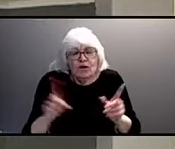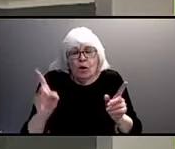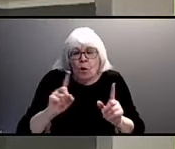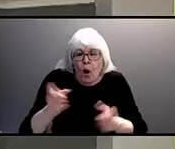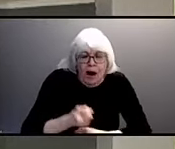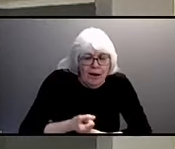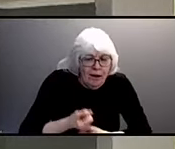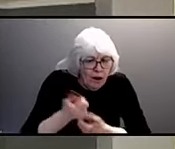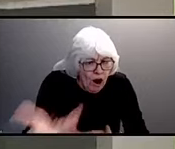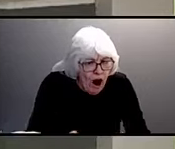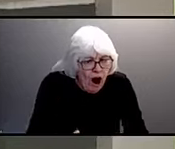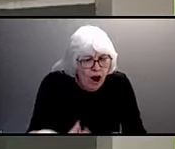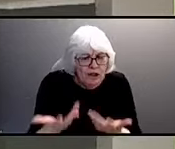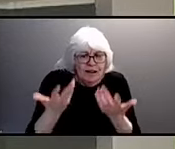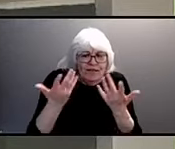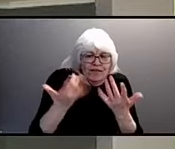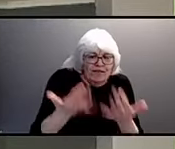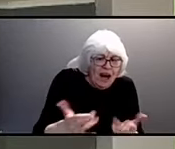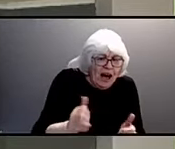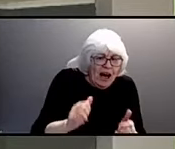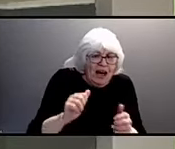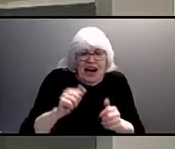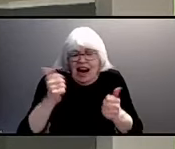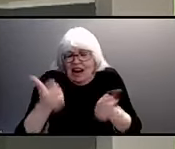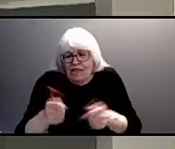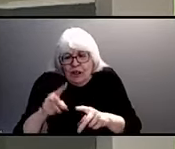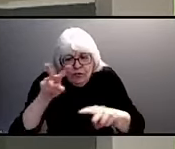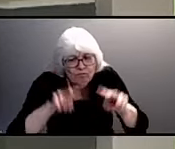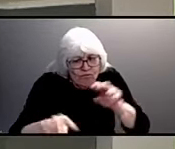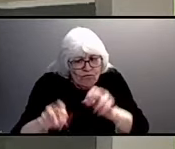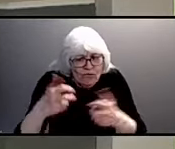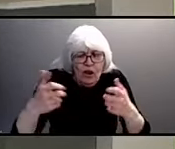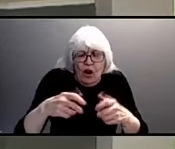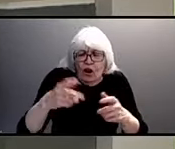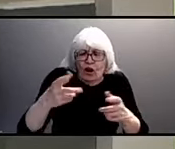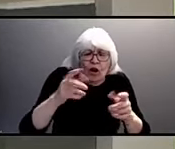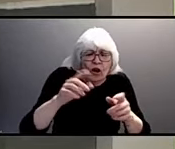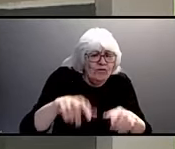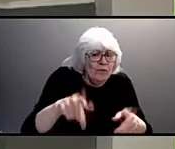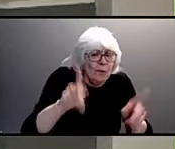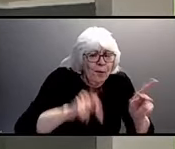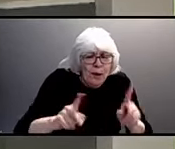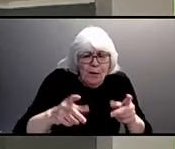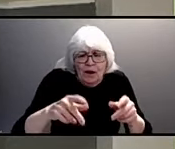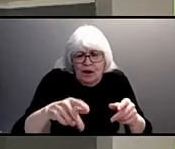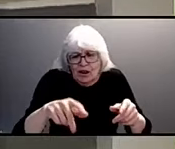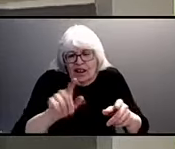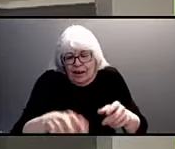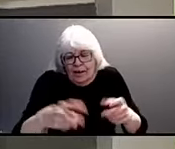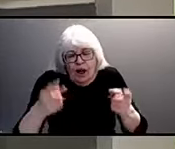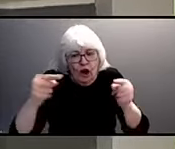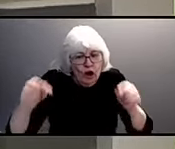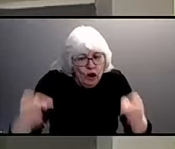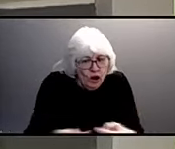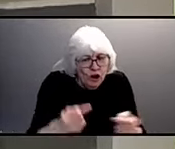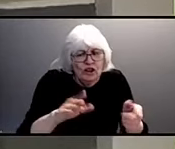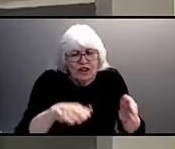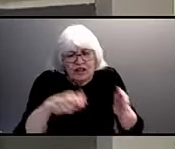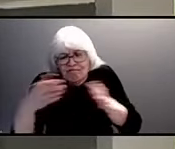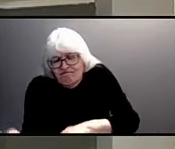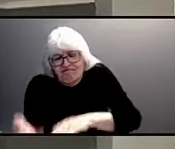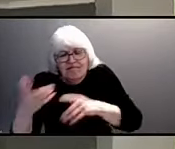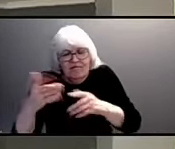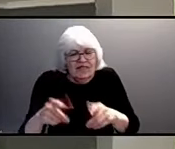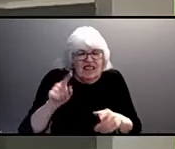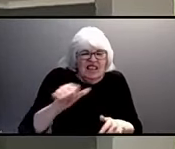was injured or killed in that fire. We have no reason to believe that is the case, but we are still finalizing our